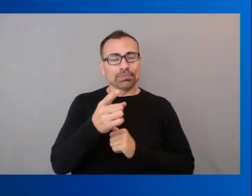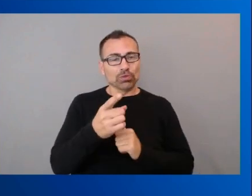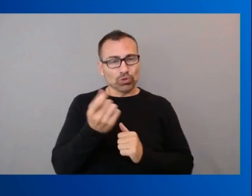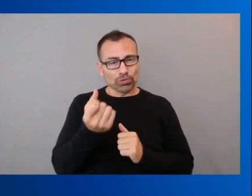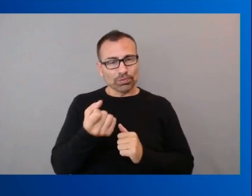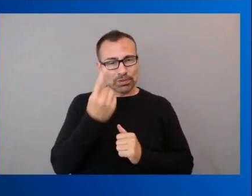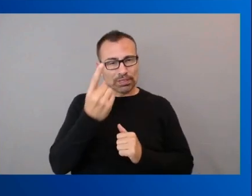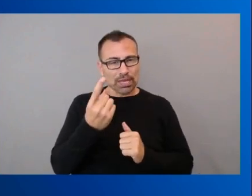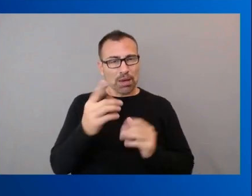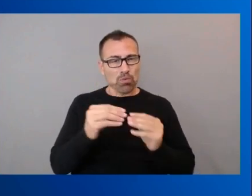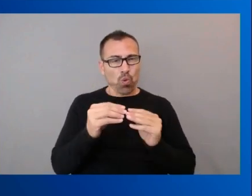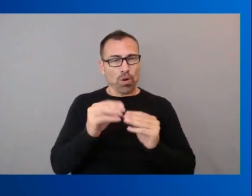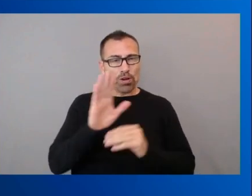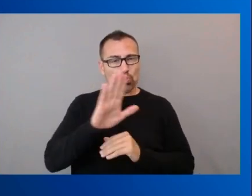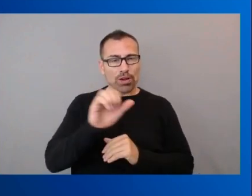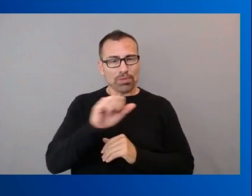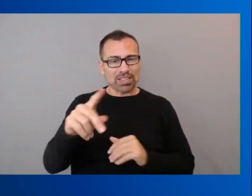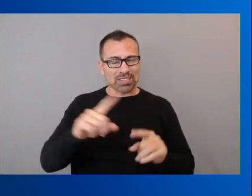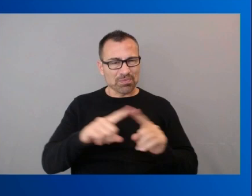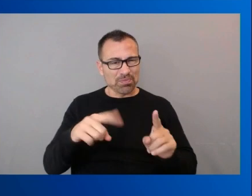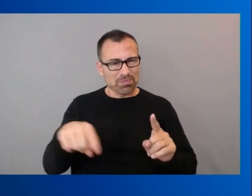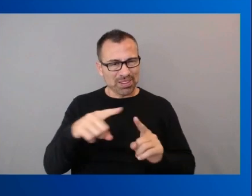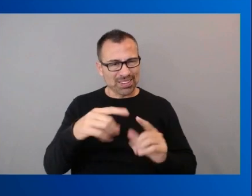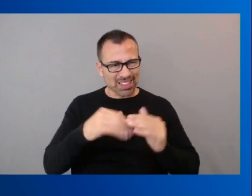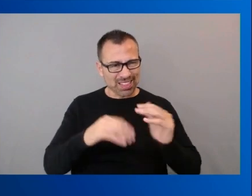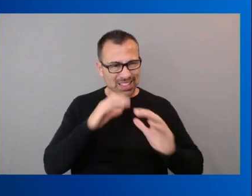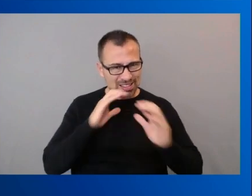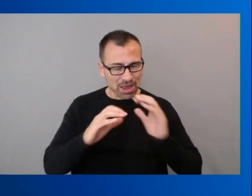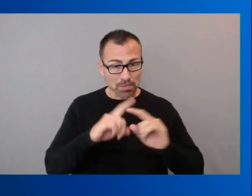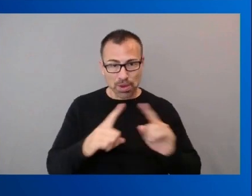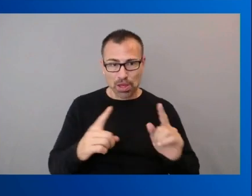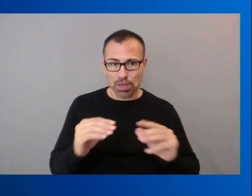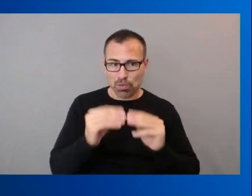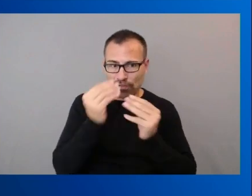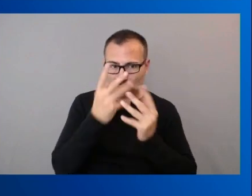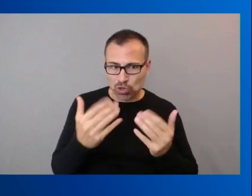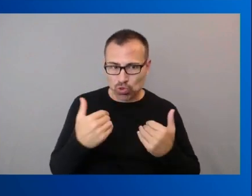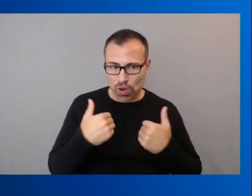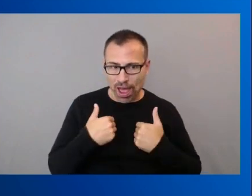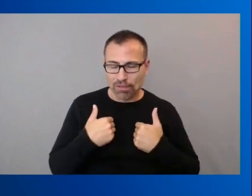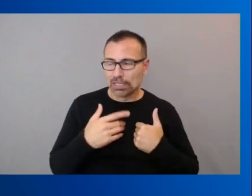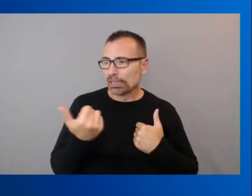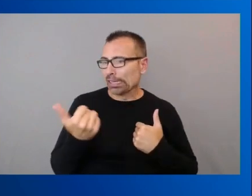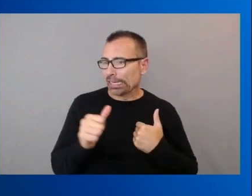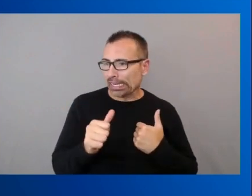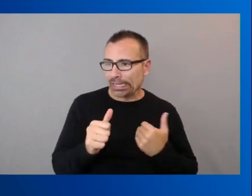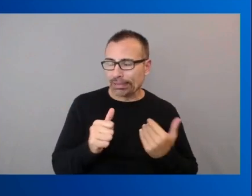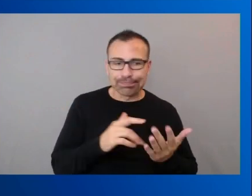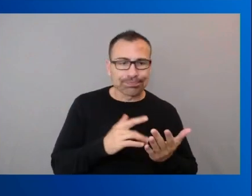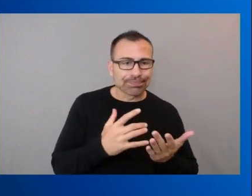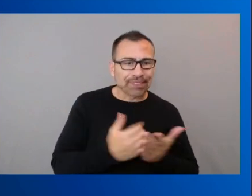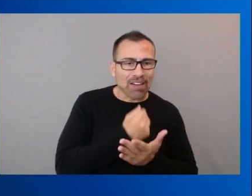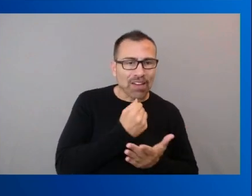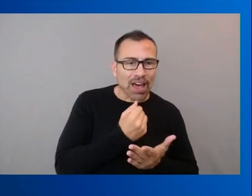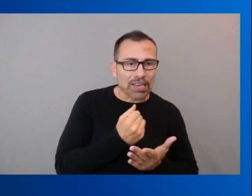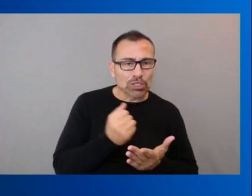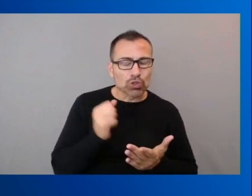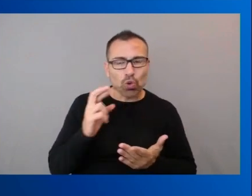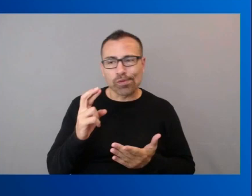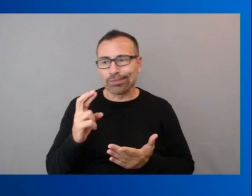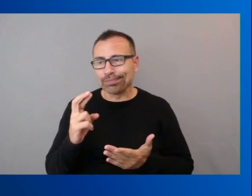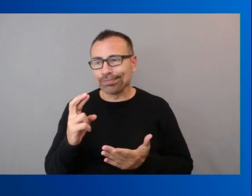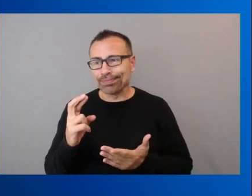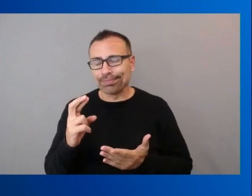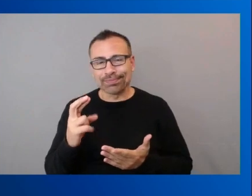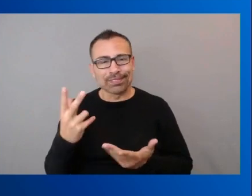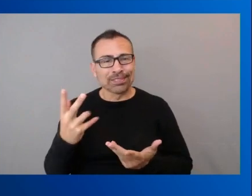application, but I know you said it's less chatty. The more information you have, is there any advantages, disadvantages to kind of drilling down and pulling out